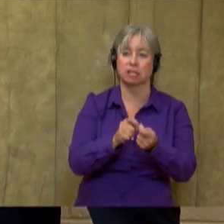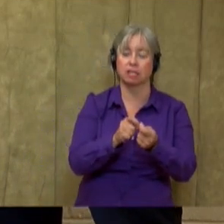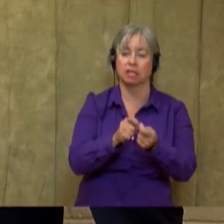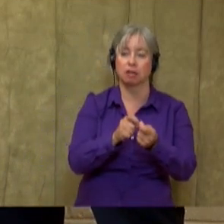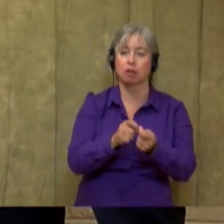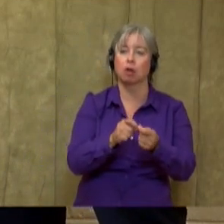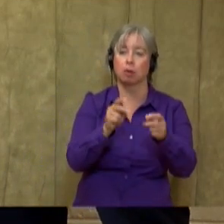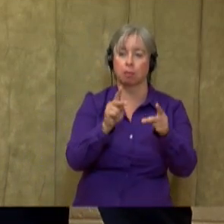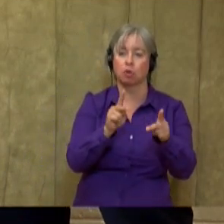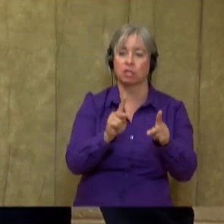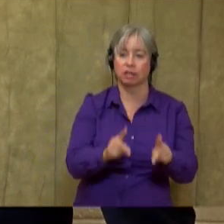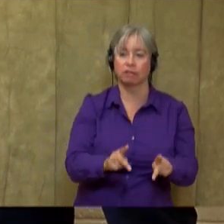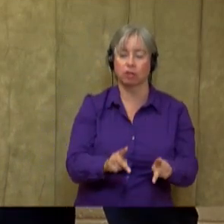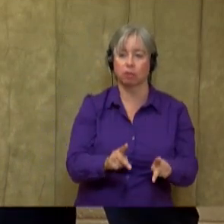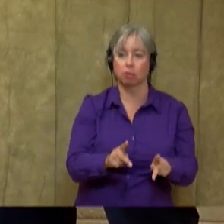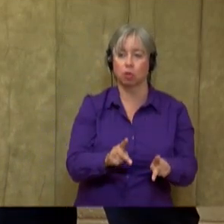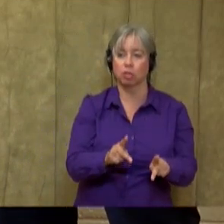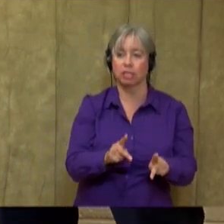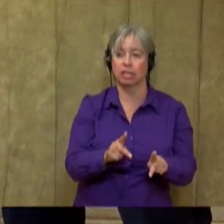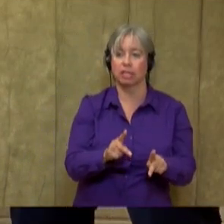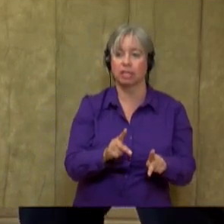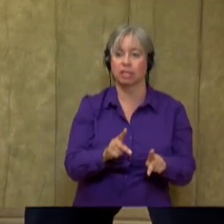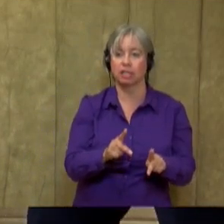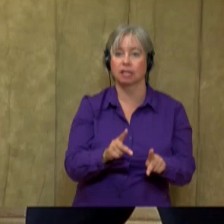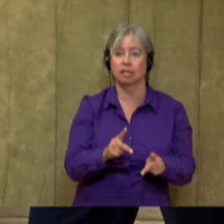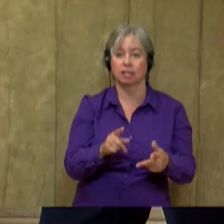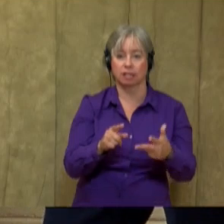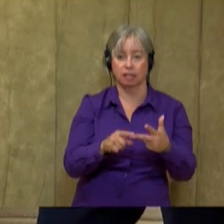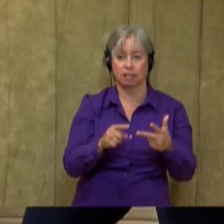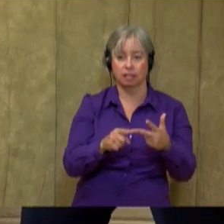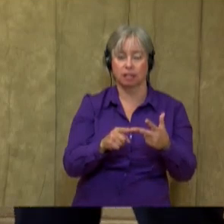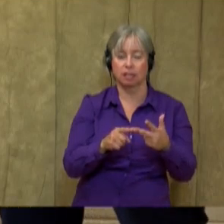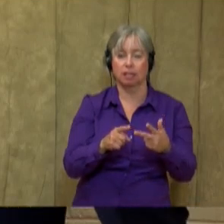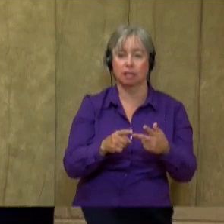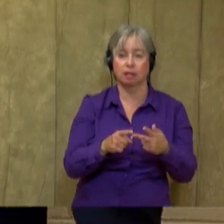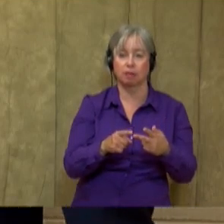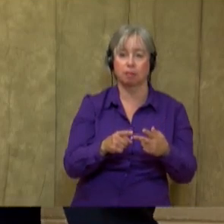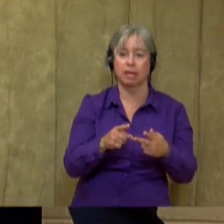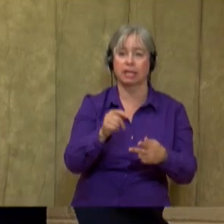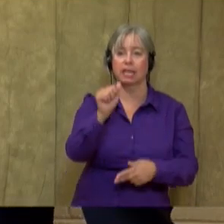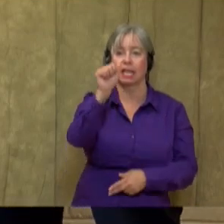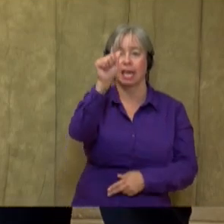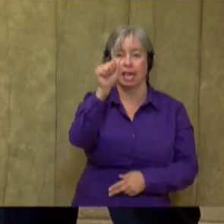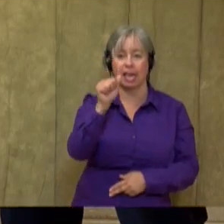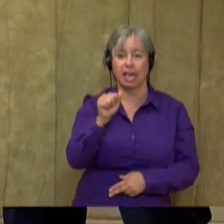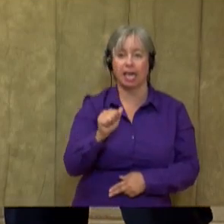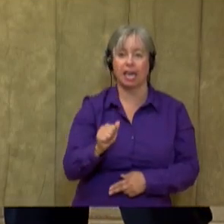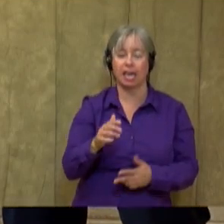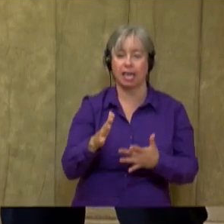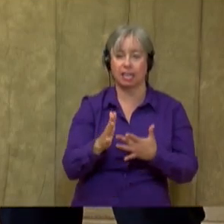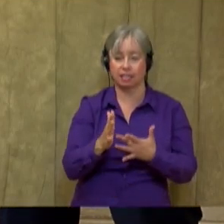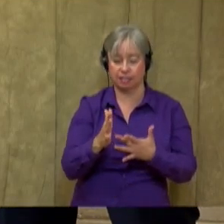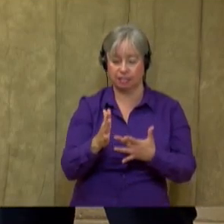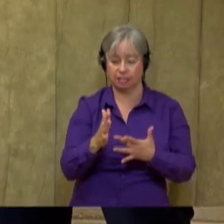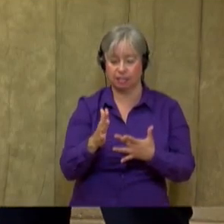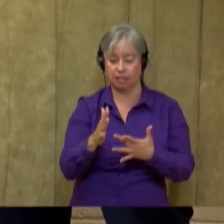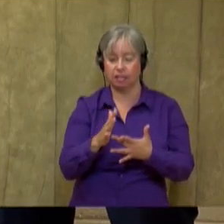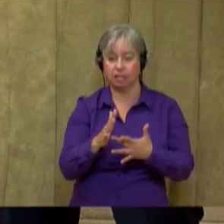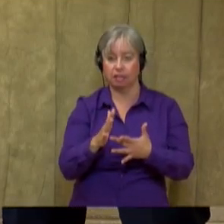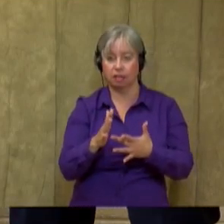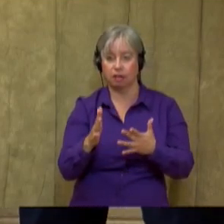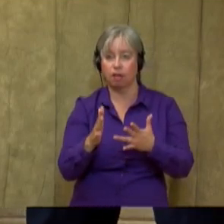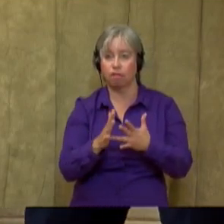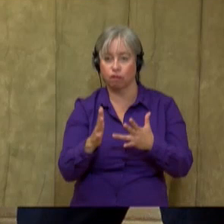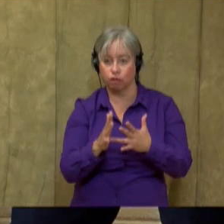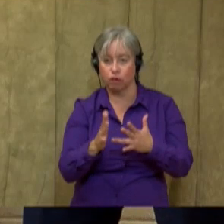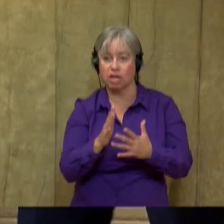specific person on the other end of that line. And then making all A's your freshman year, you're going to earn a 4.0 GPA. At the